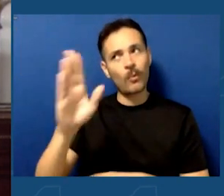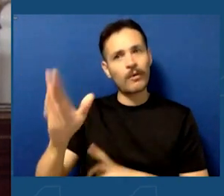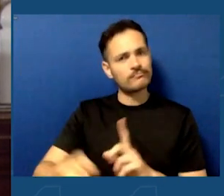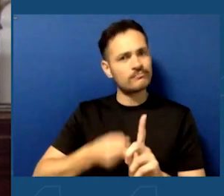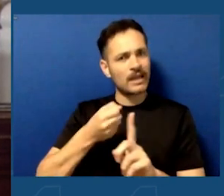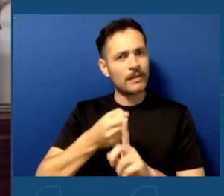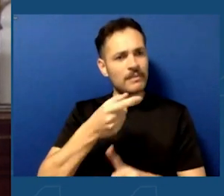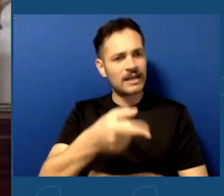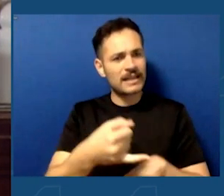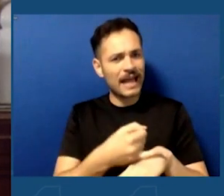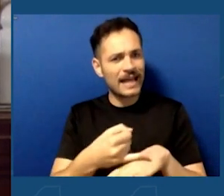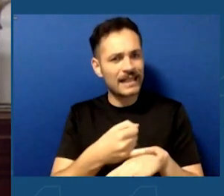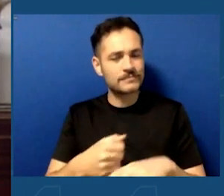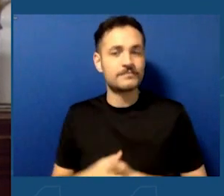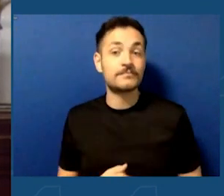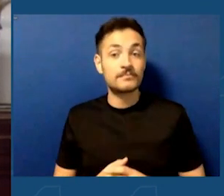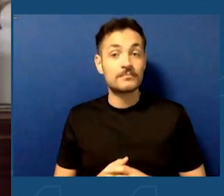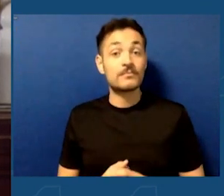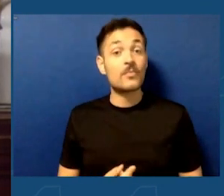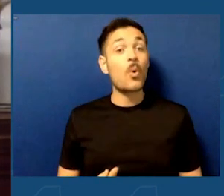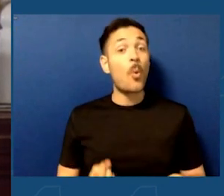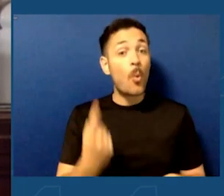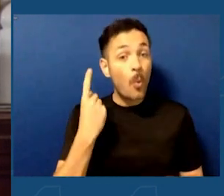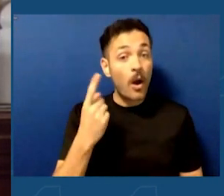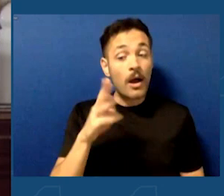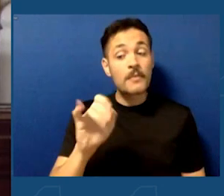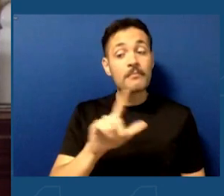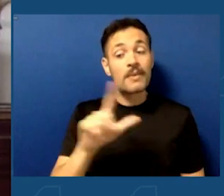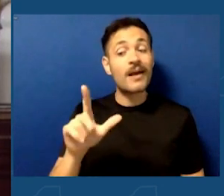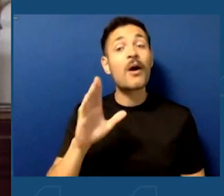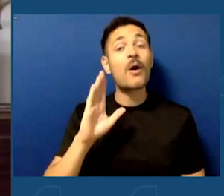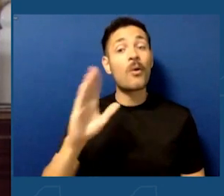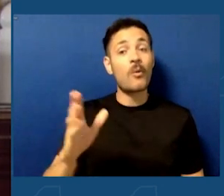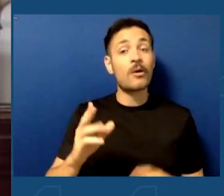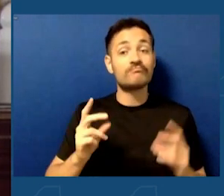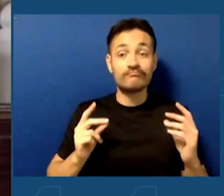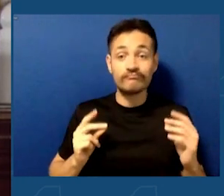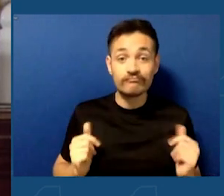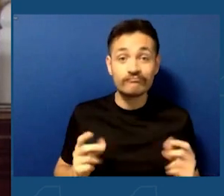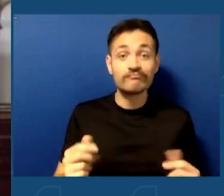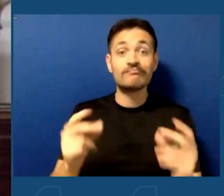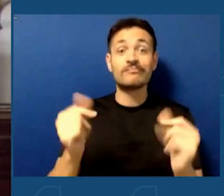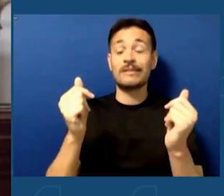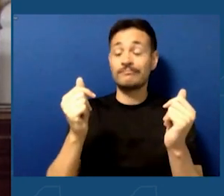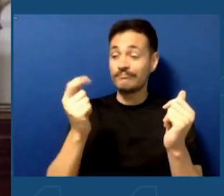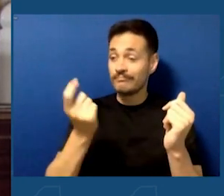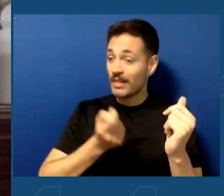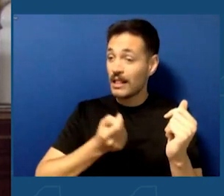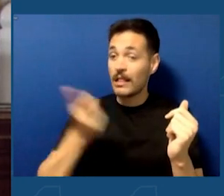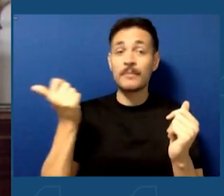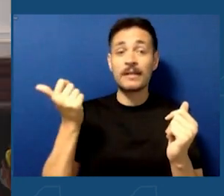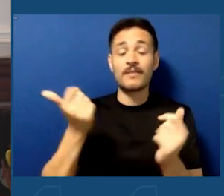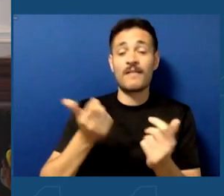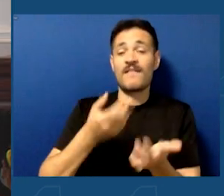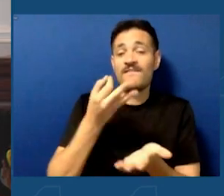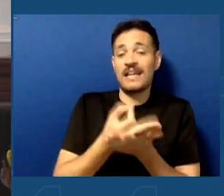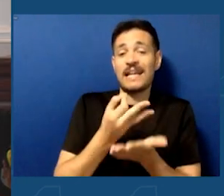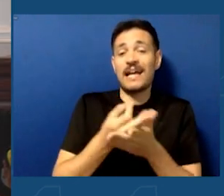lead sponsor, would speed up the elimination of the Financial Control Board, La Junta.